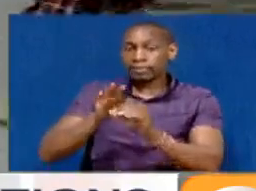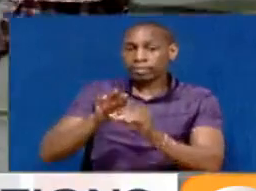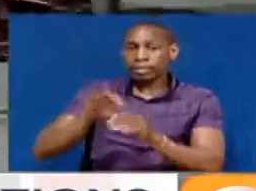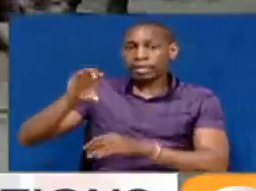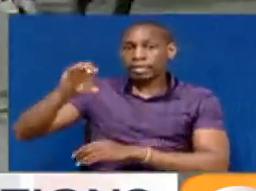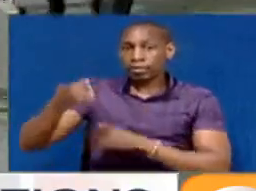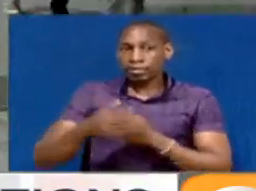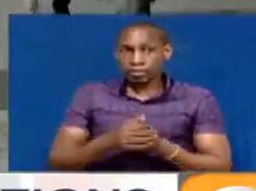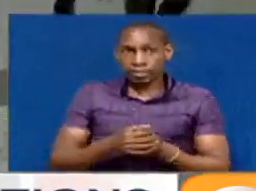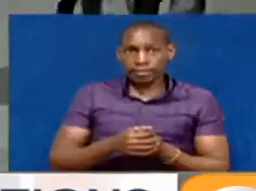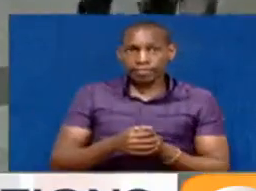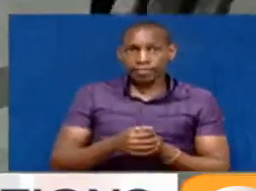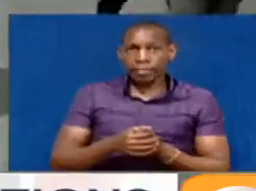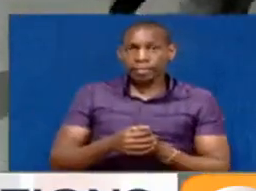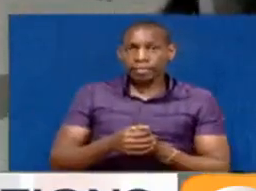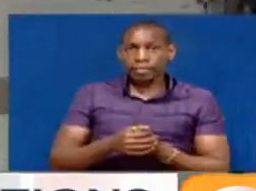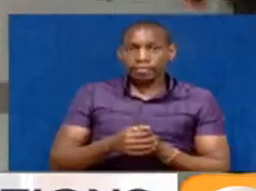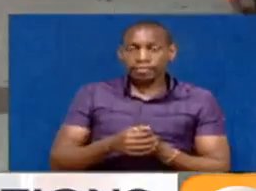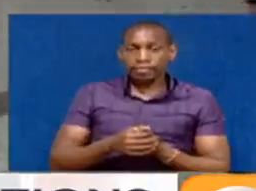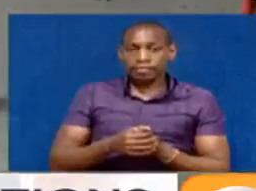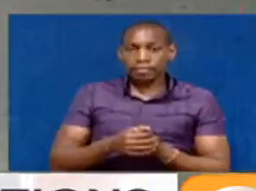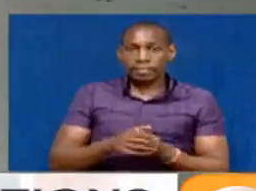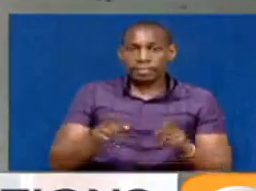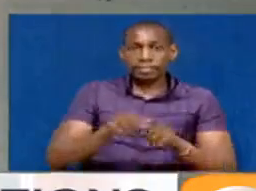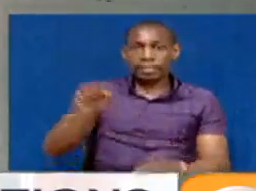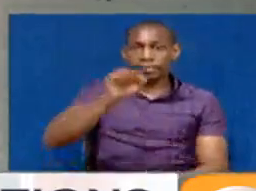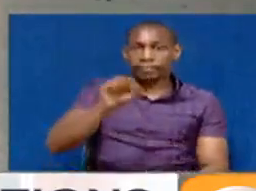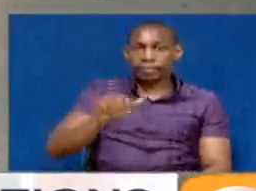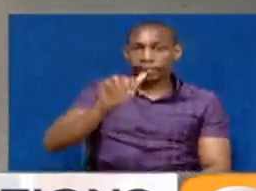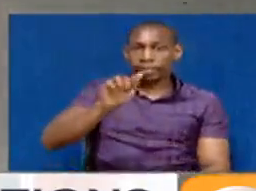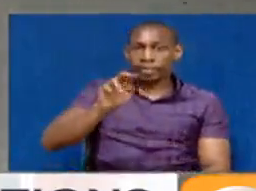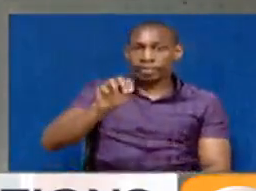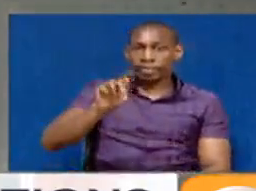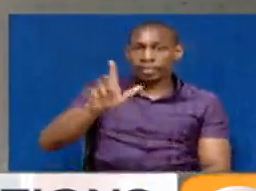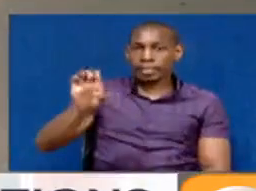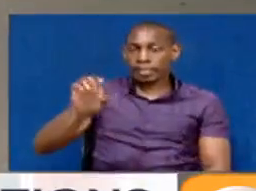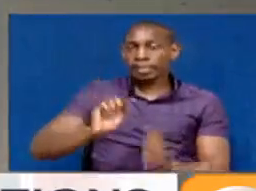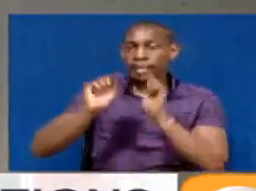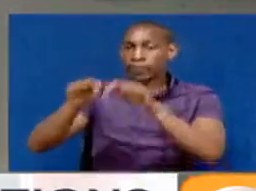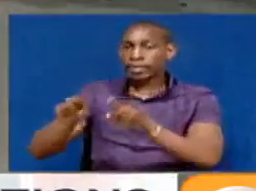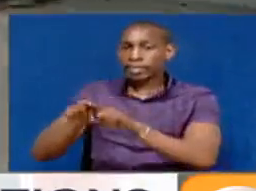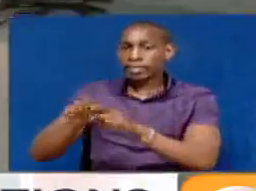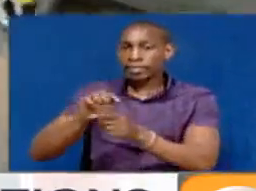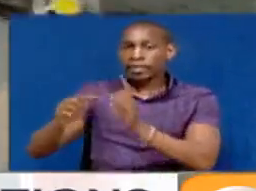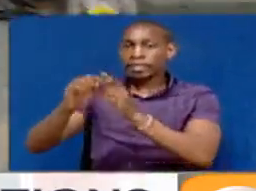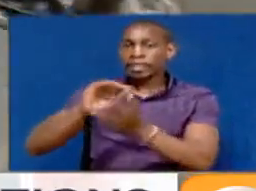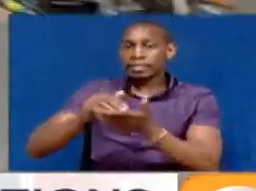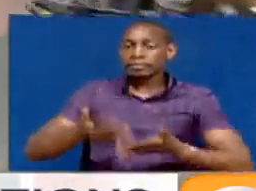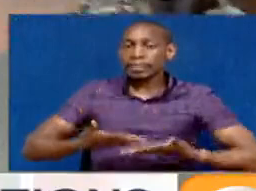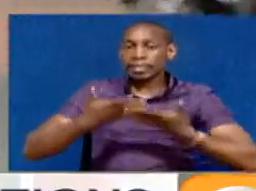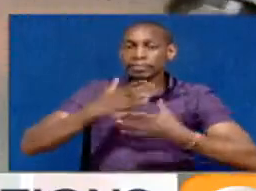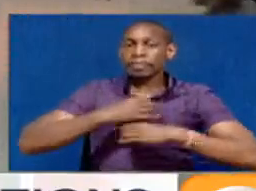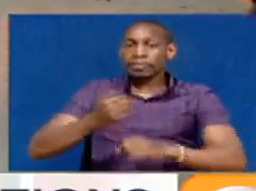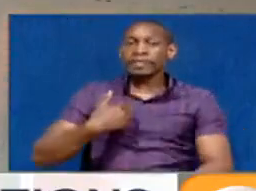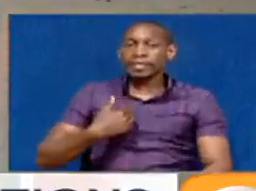from the constituencies. The challenger, Lea Sankale, also coming to the same tallying center and expressing confidence,